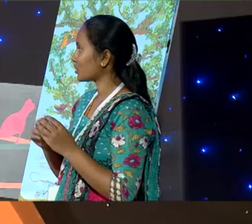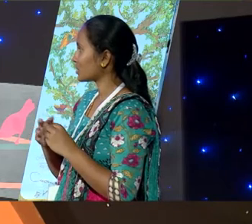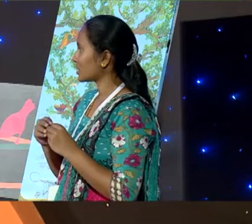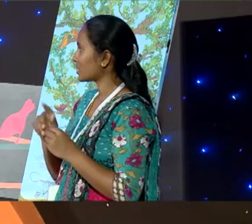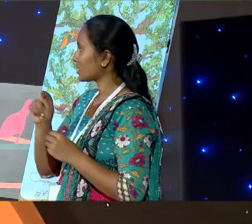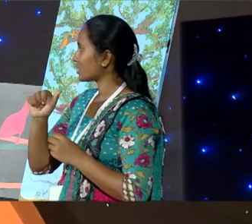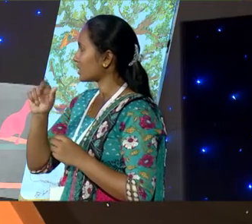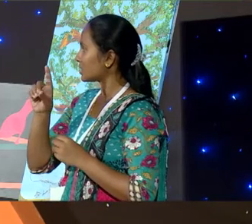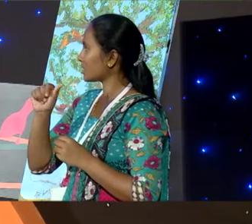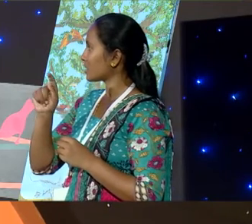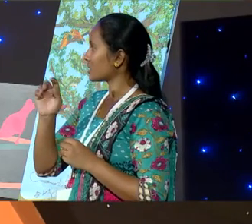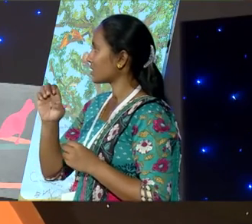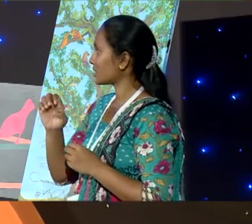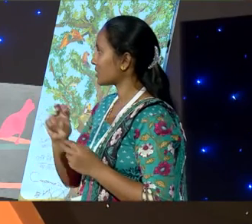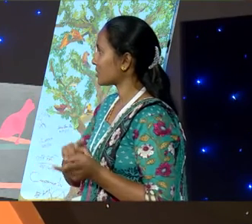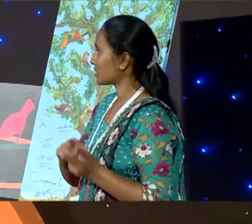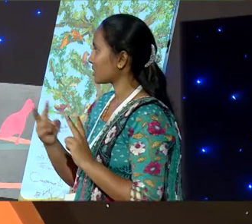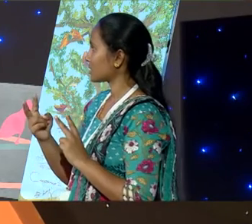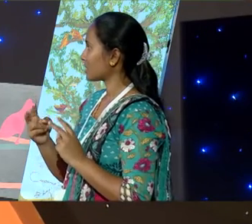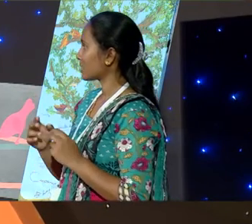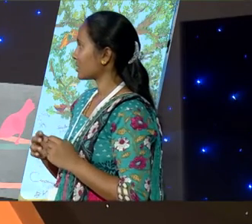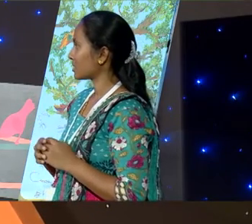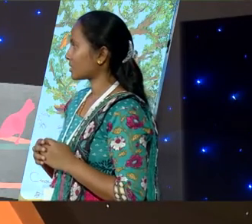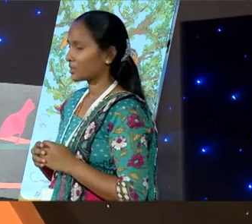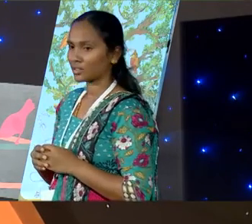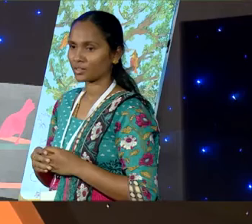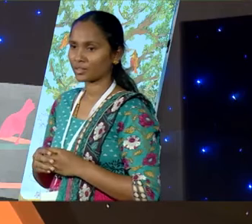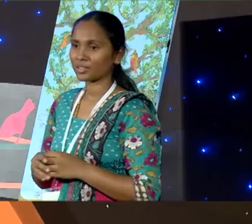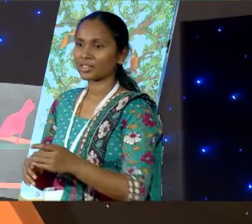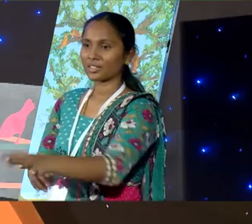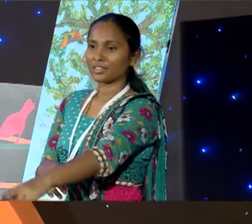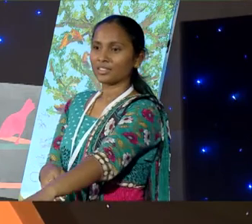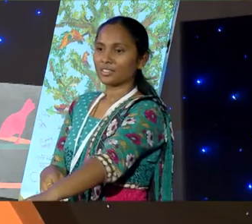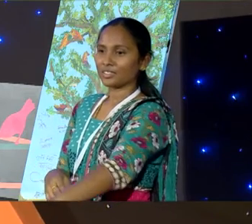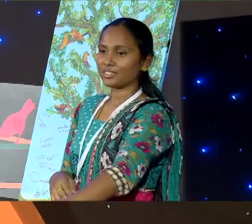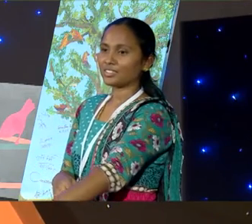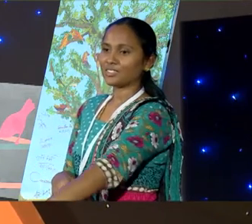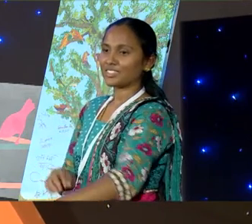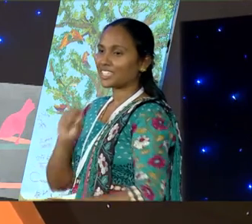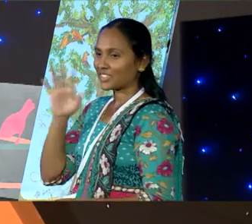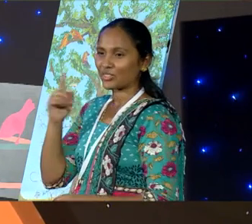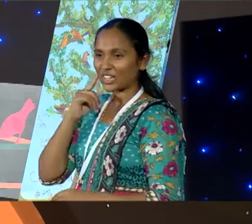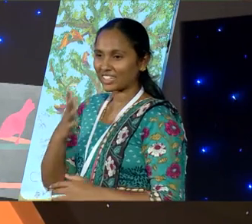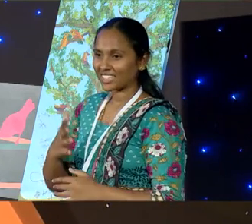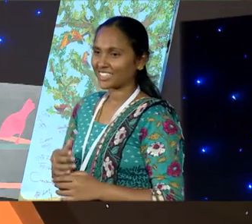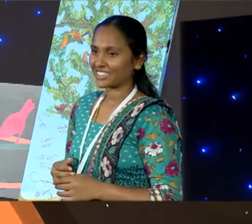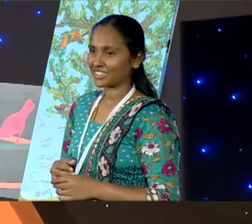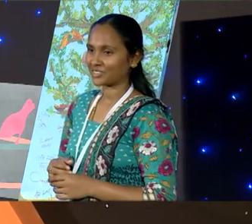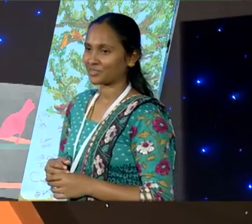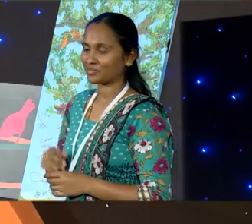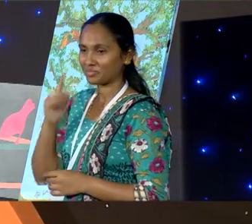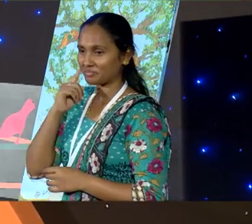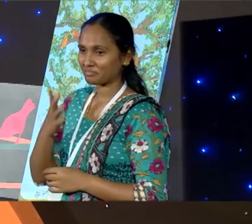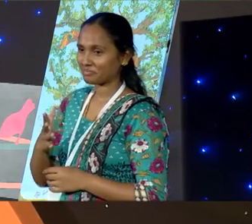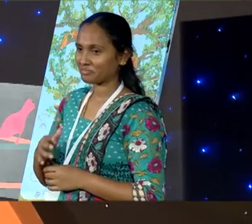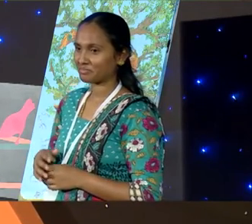for her child's birth. And Ganesh Chaturthi is considered, Lord Ganesha is considered the remover of obstacles. So she was